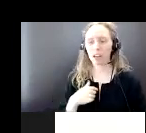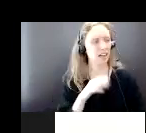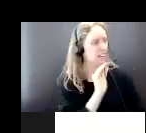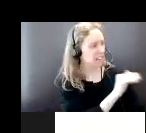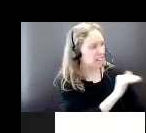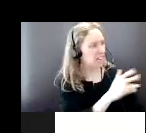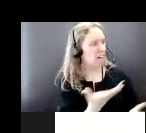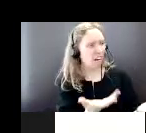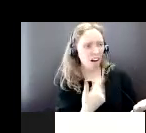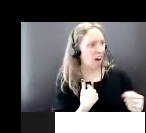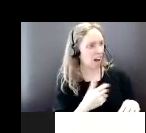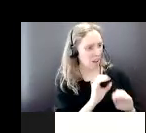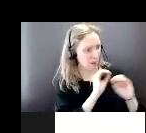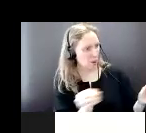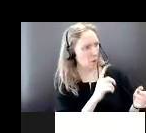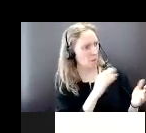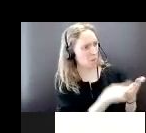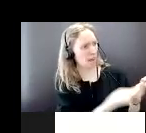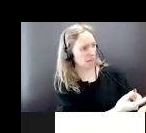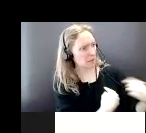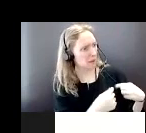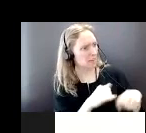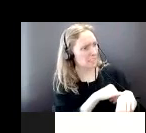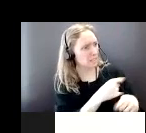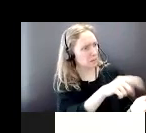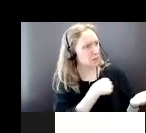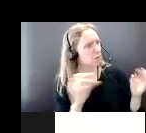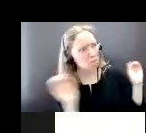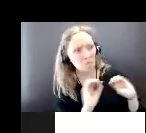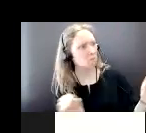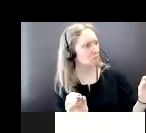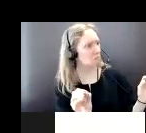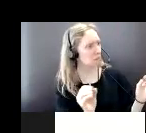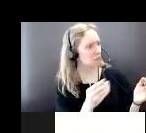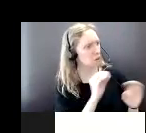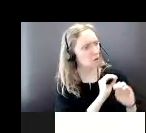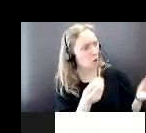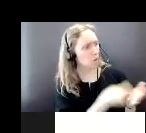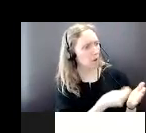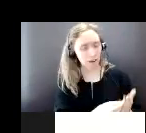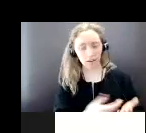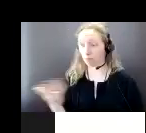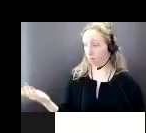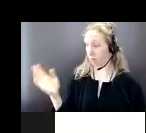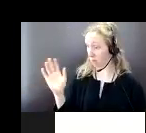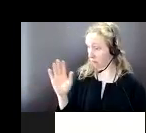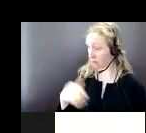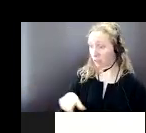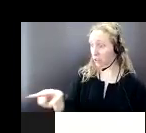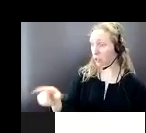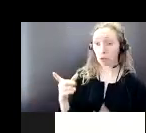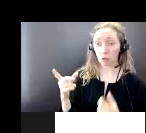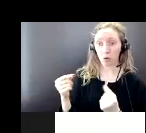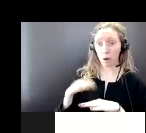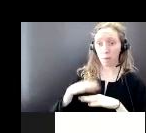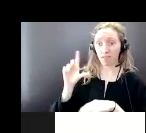anything. I haven't seen an interest payment. I haven't seen anything. And I said, well, you know what? You're making over 20%. You should leave your money where it is, let